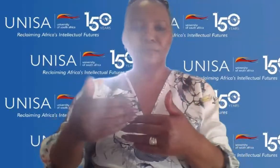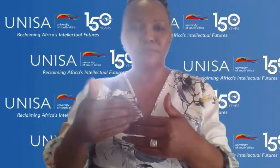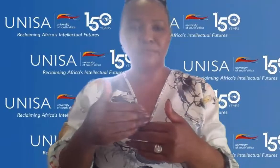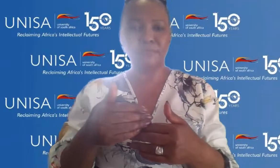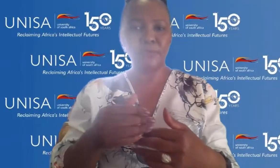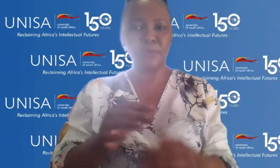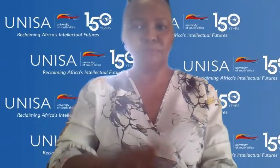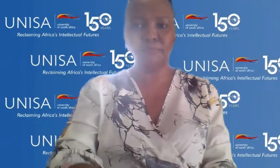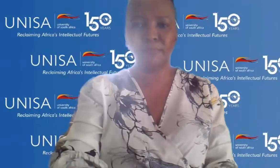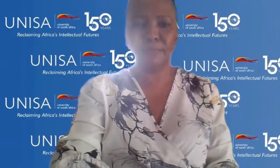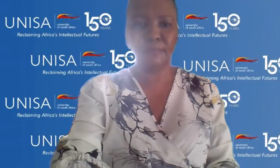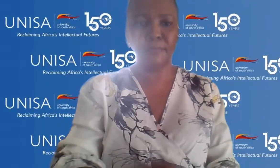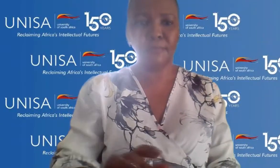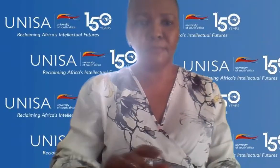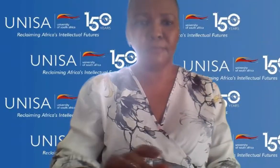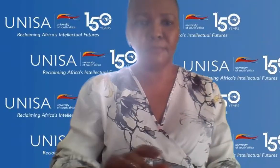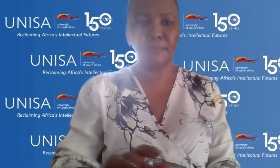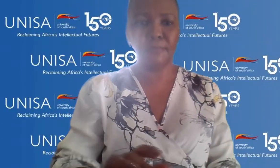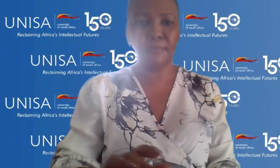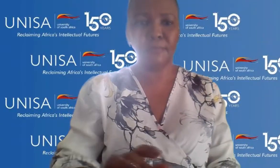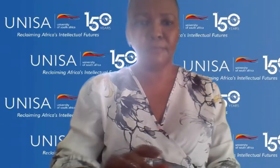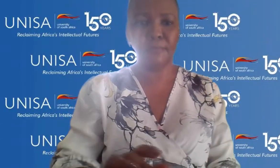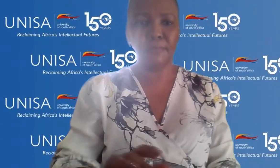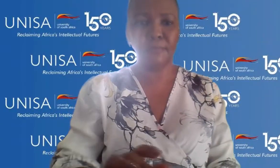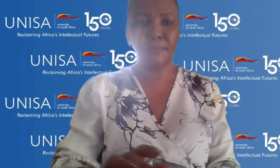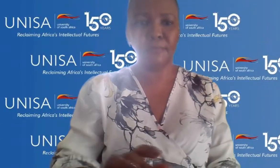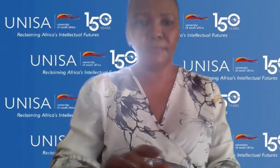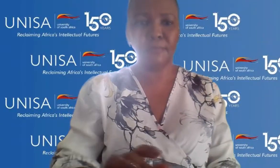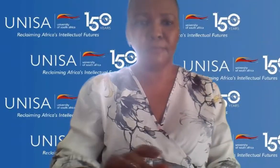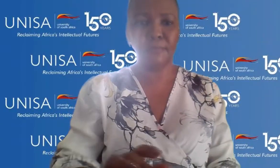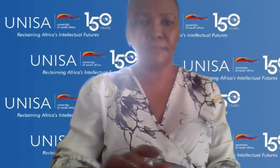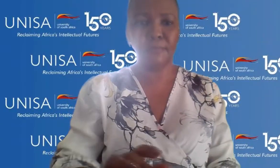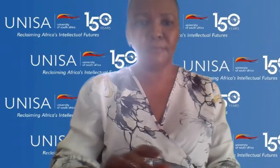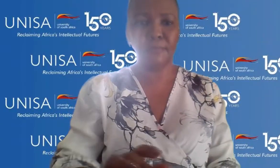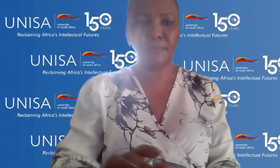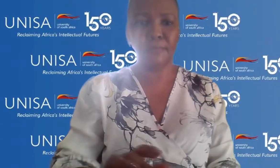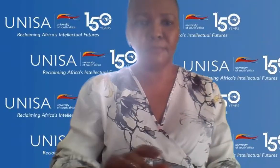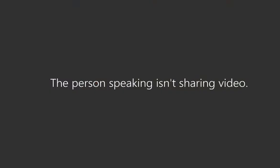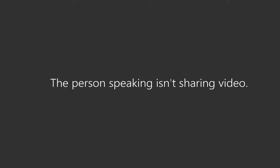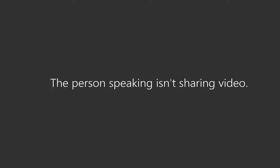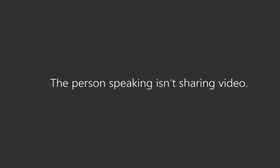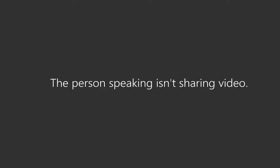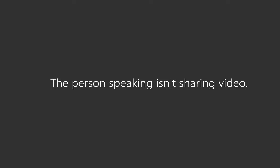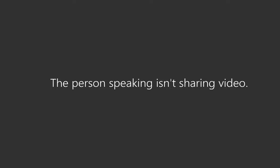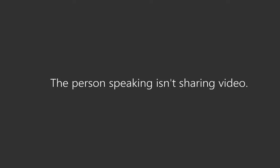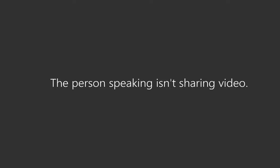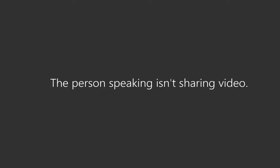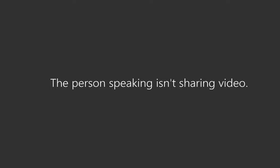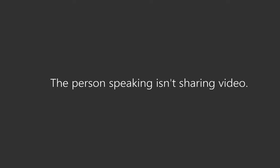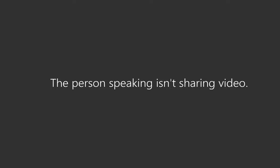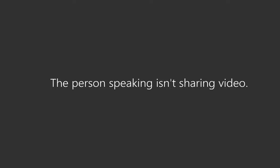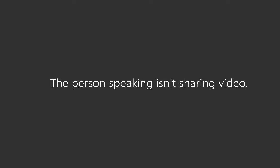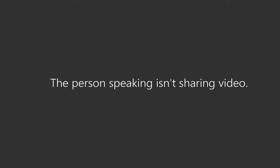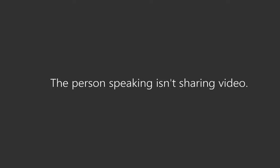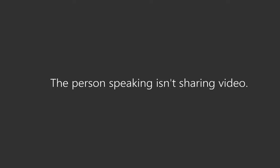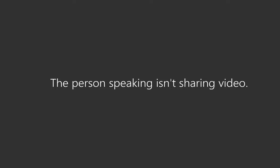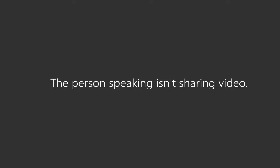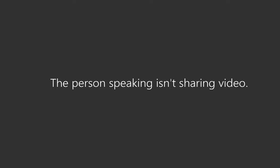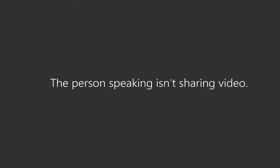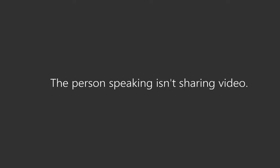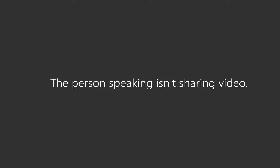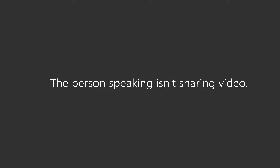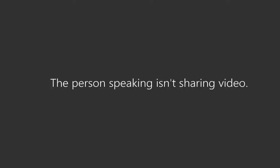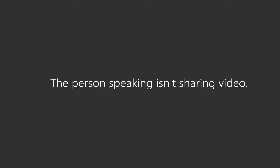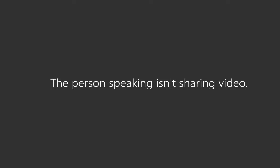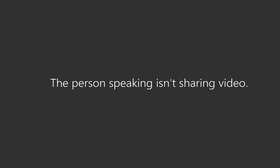but we'll explain that because we're going to jump straight into those technical elements. So before we start today, and I see students are still joining